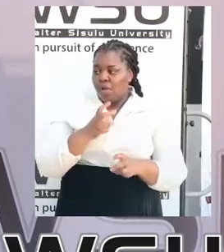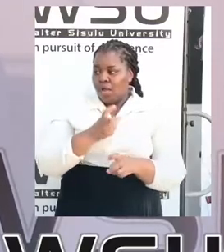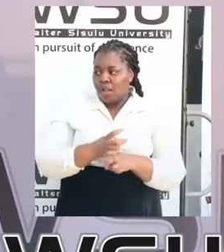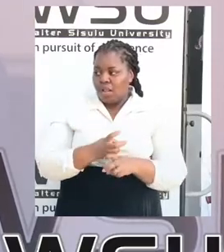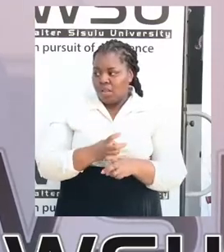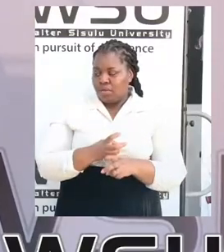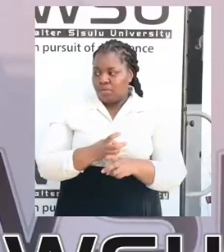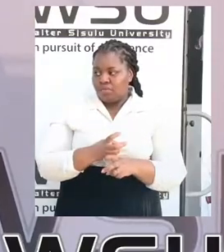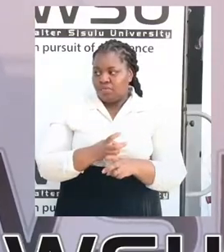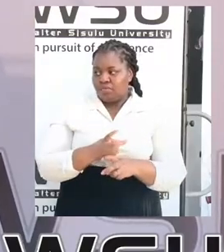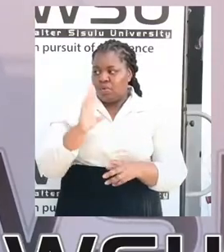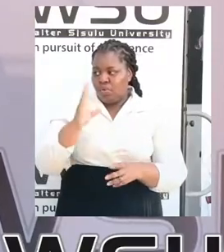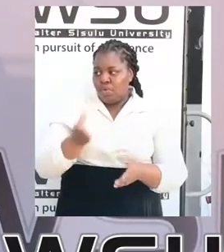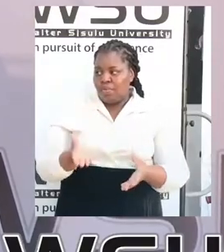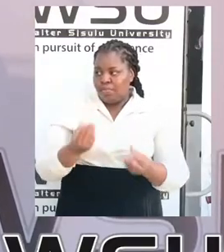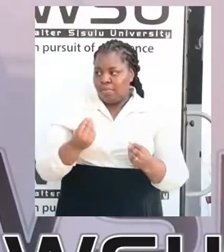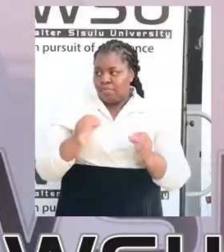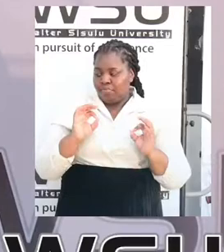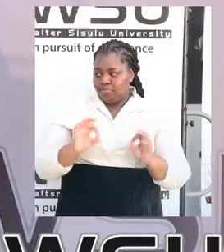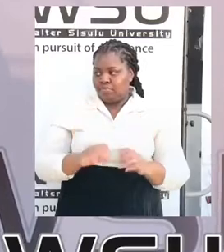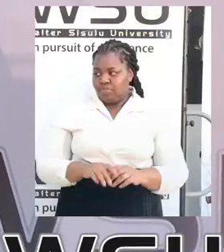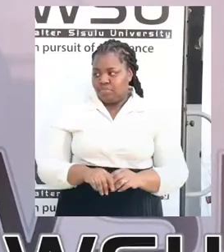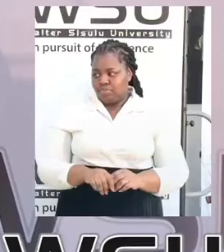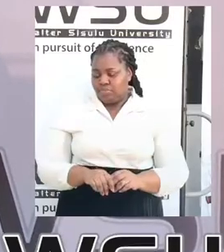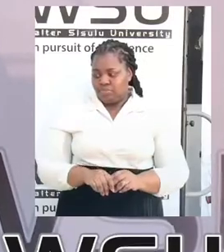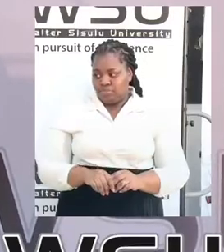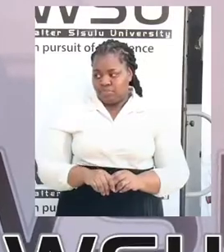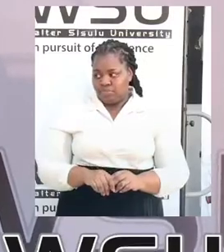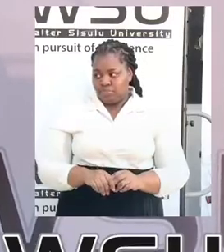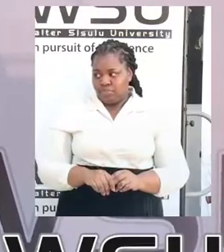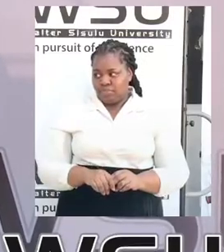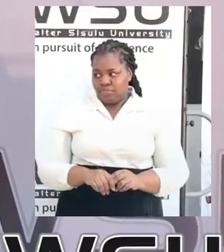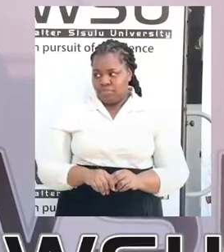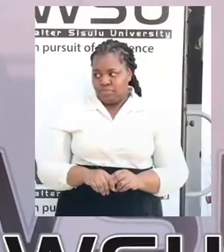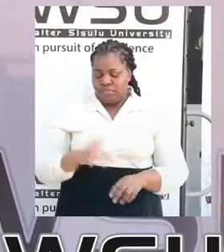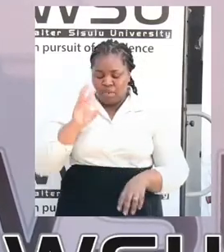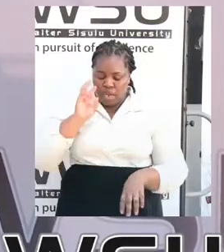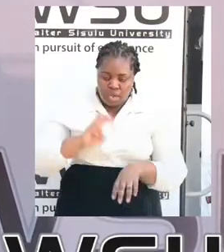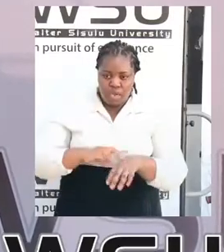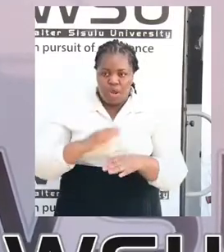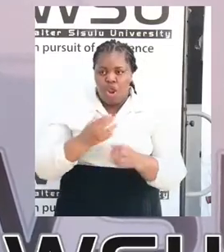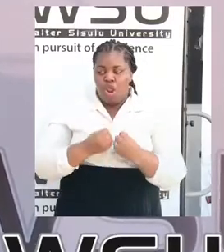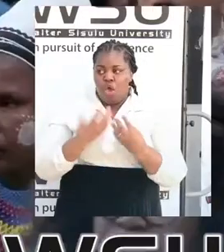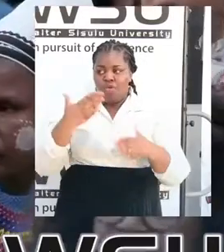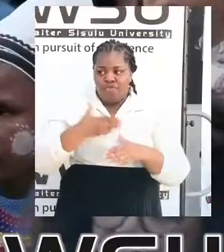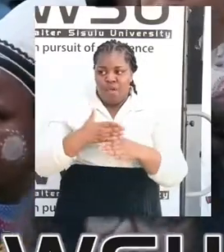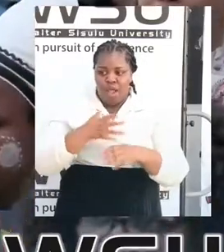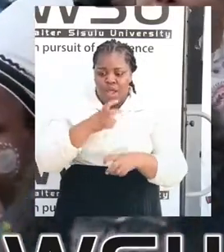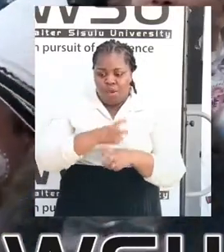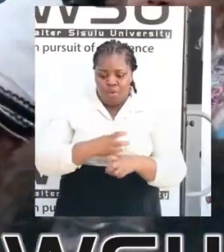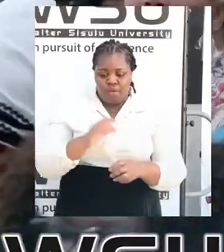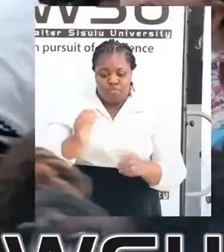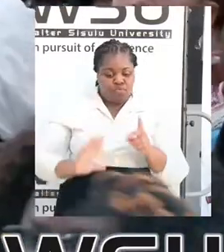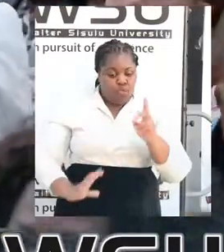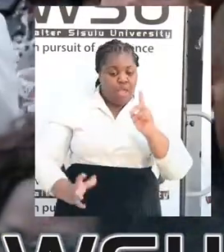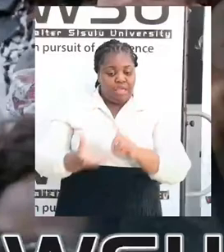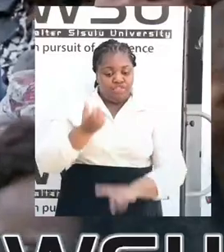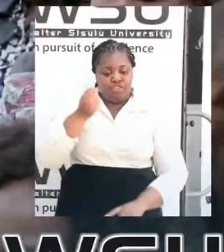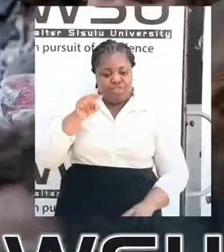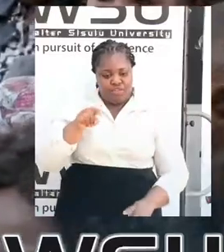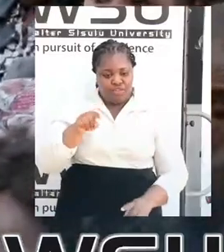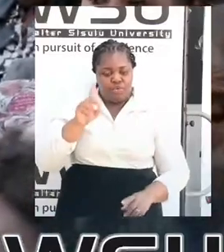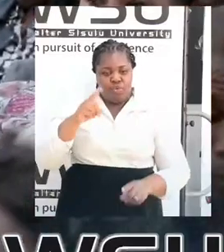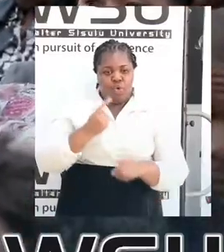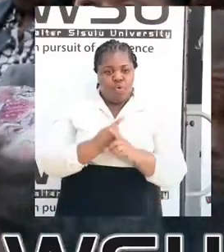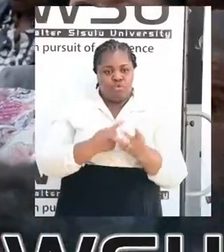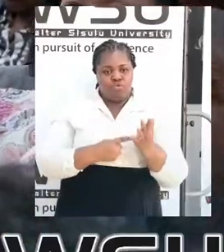work have paid off. It took a lot of hard work to reach this goal. You had to